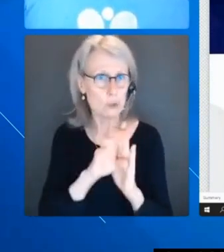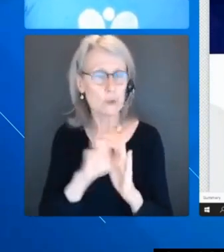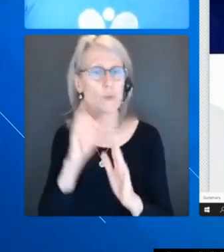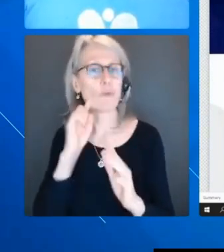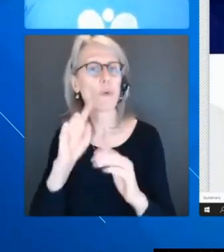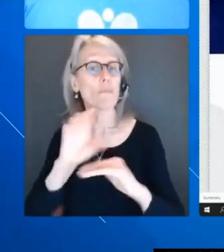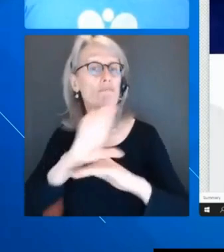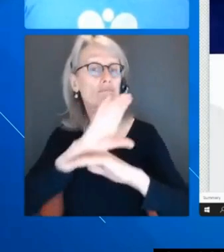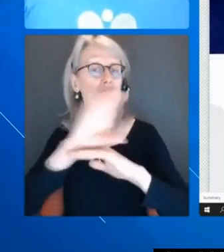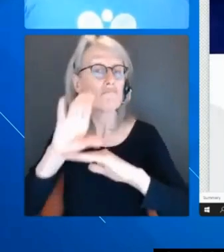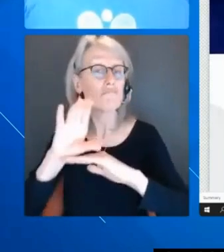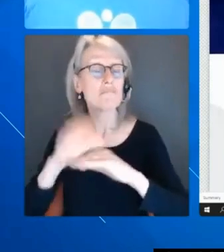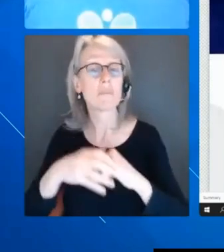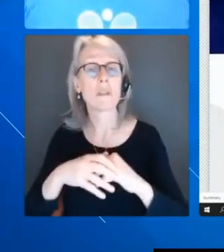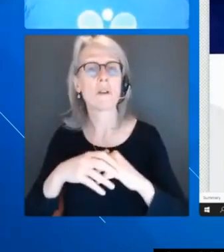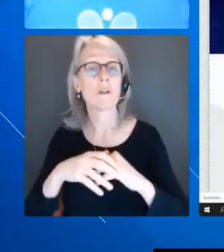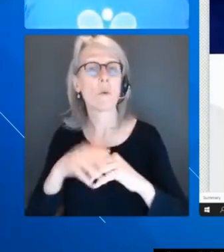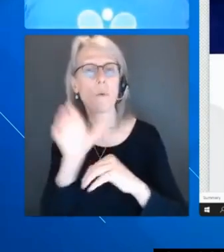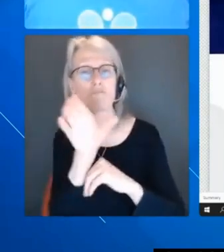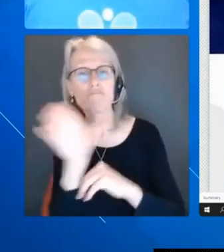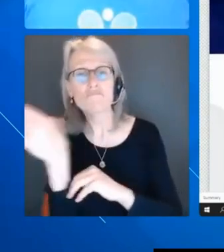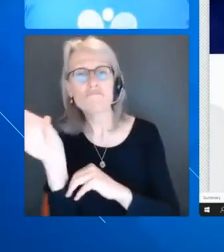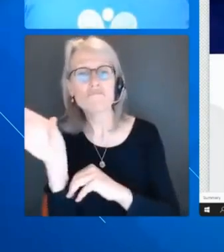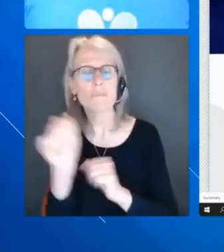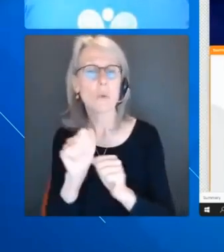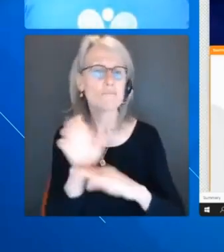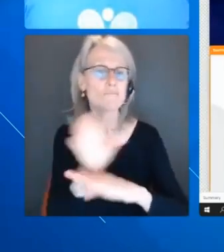header from just a positioning standpoint.